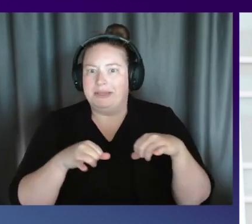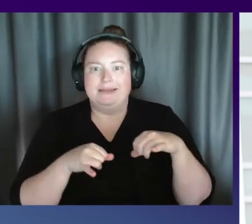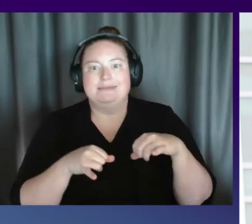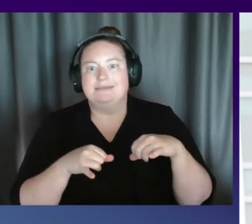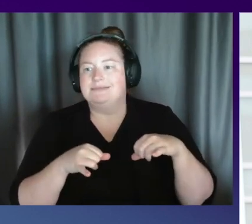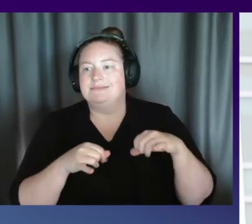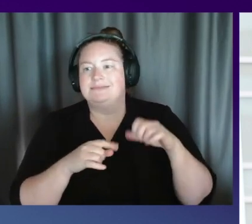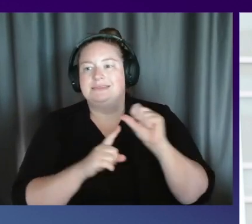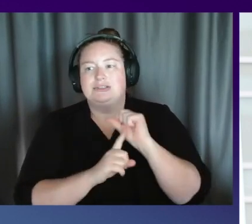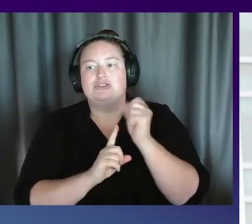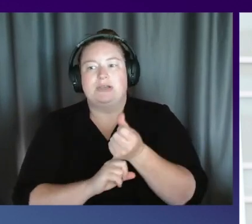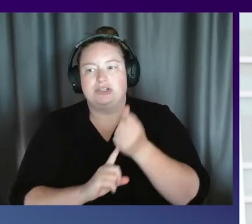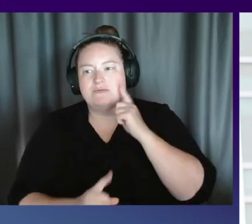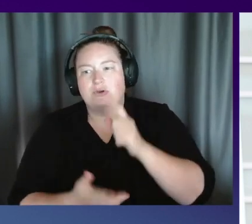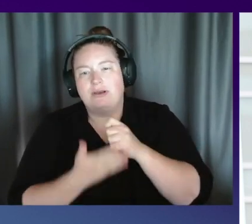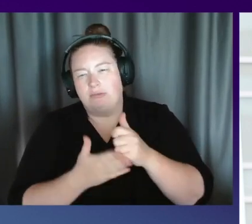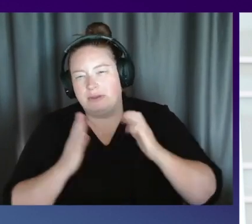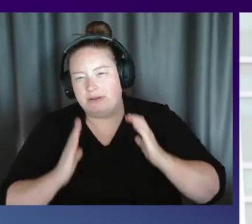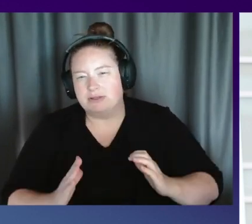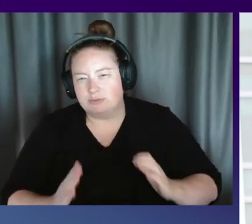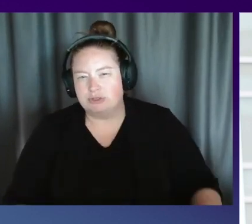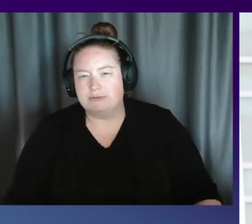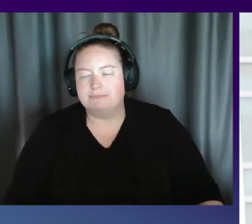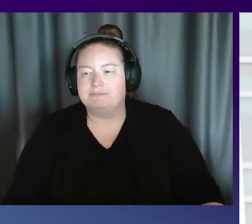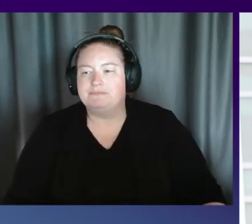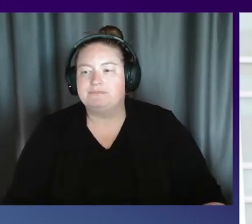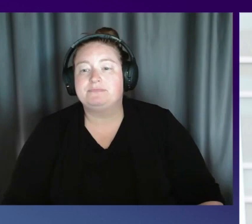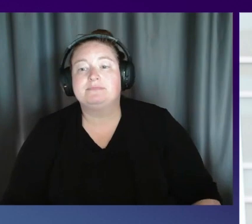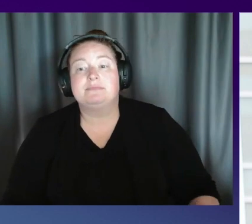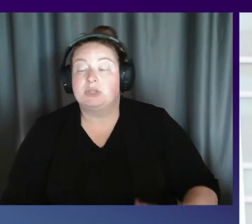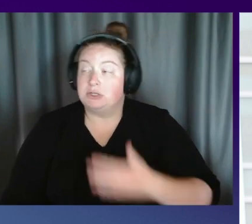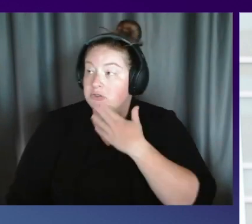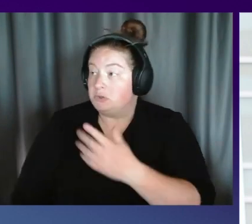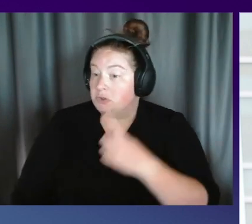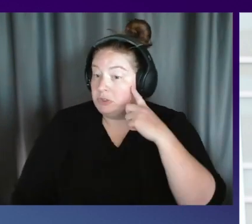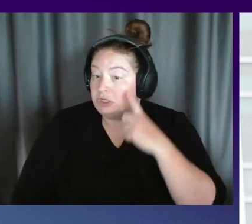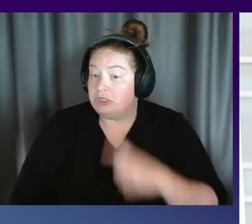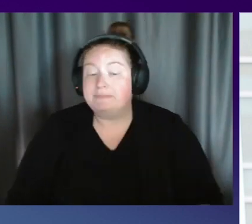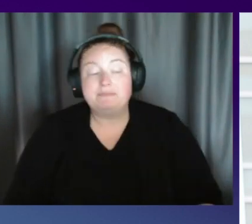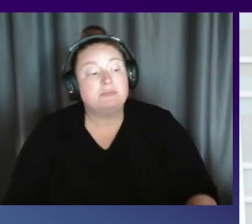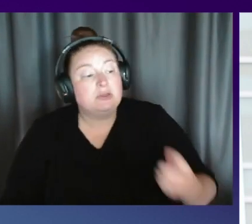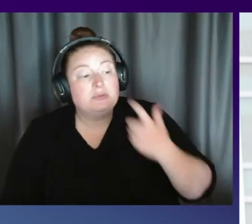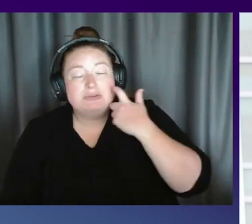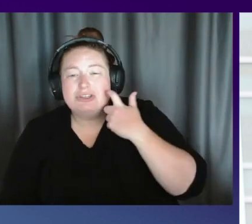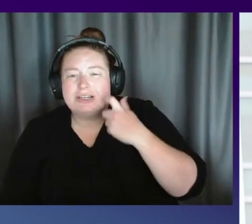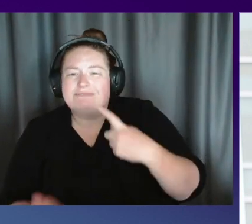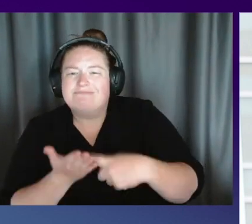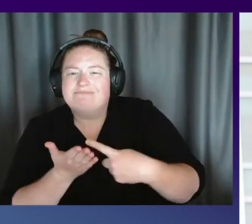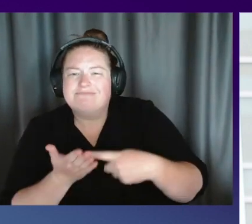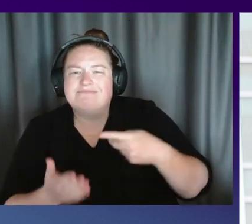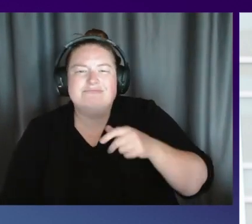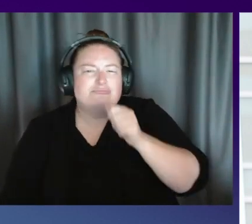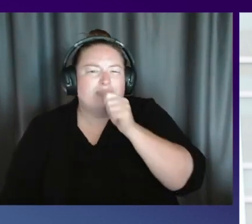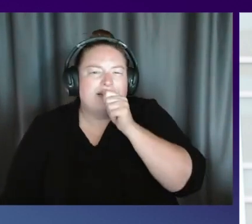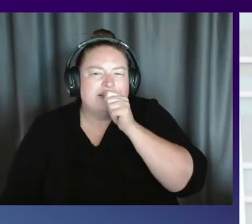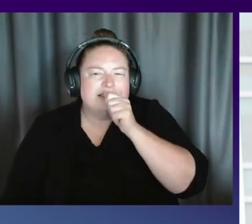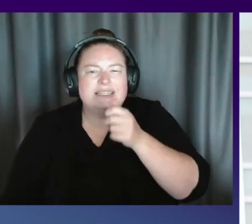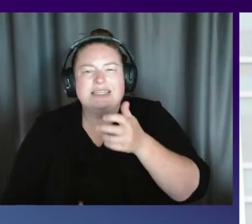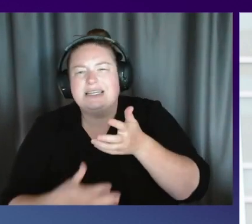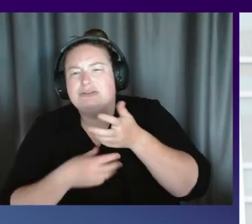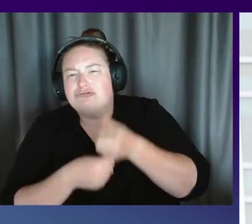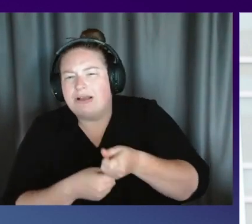fashion. That's great to hear. Now, we were just talking a little bit about, you know, privacy and trust and the kinds of things